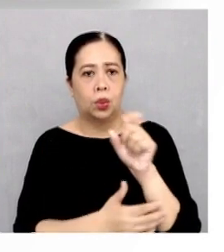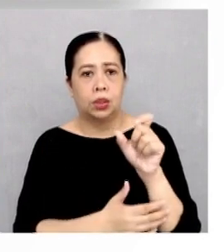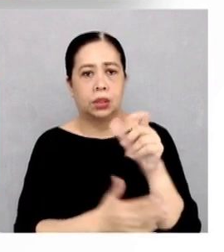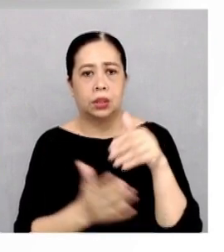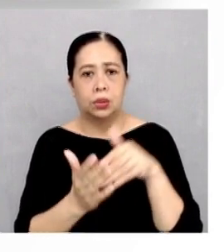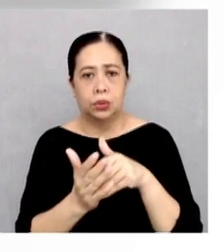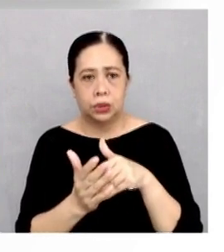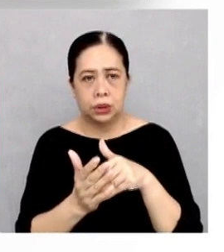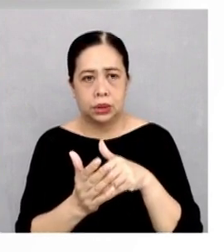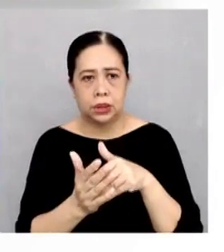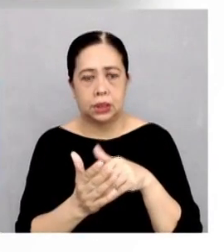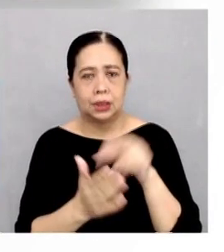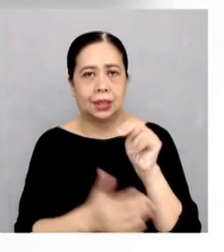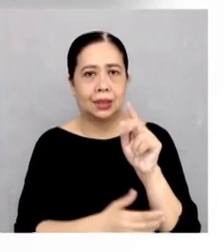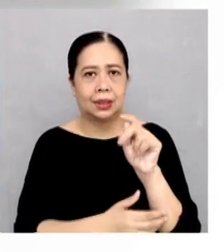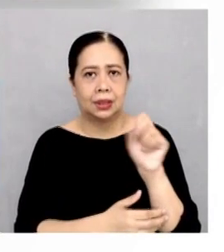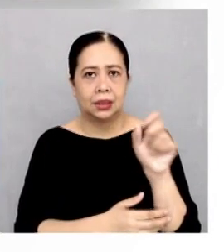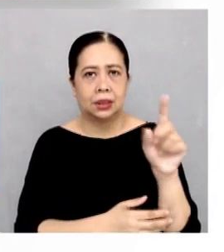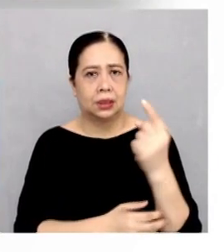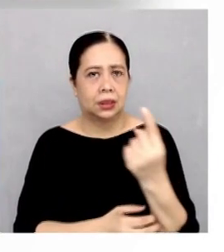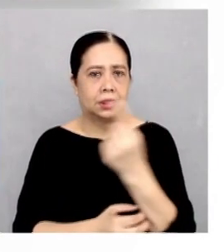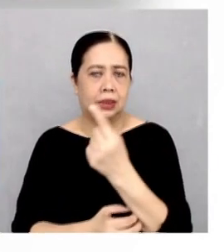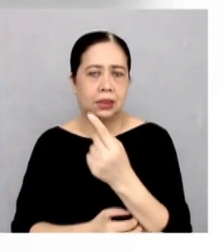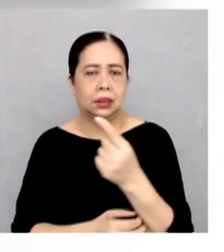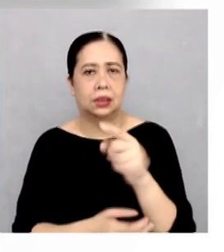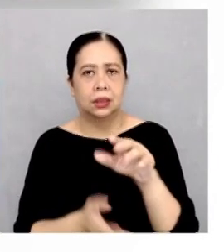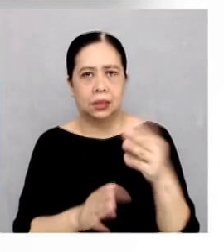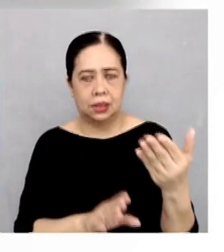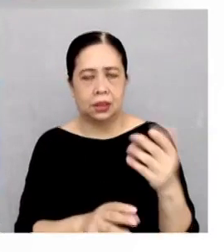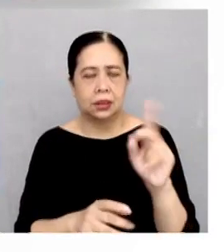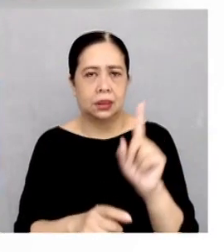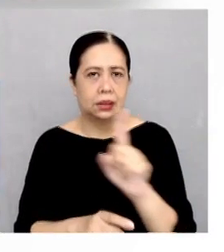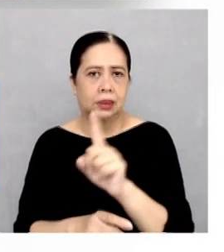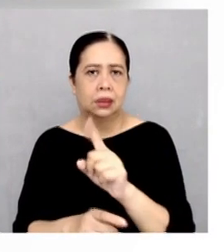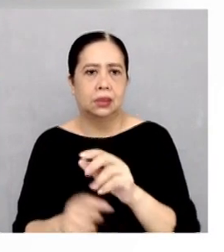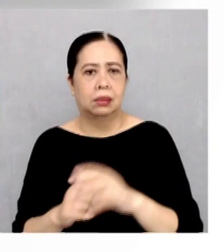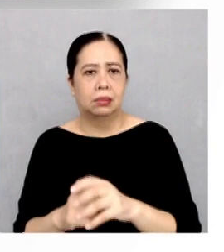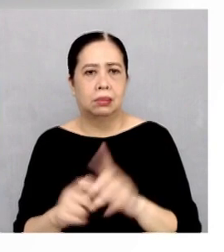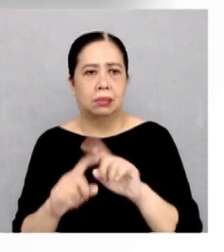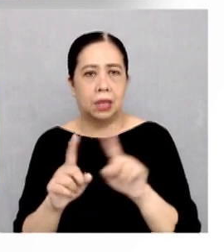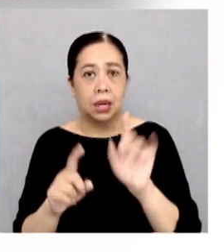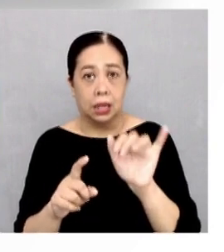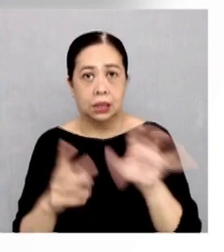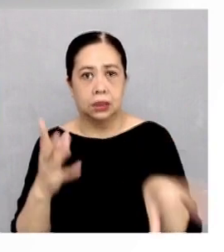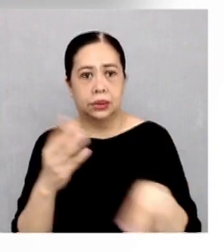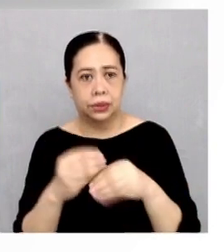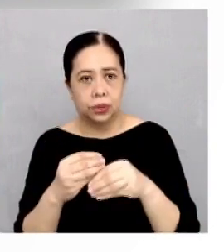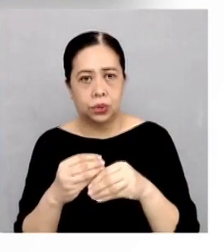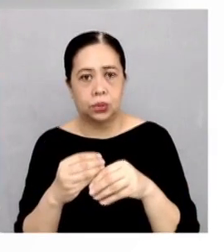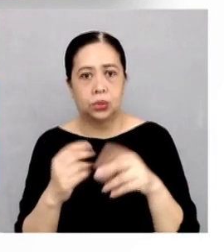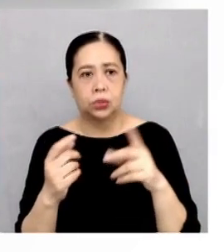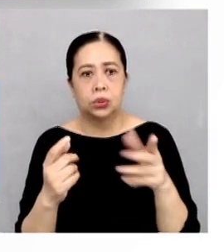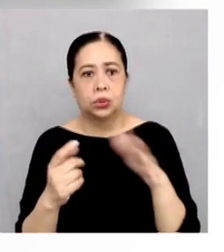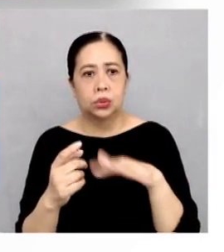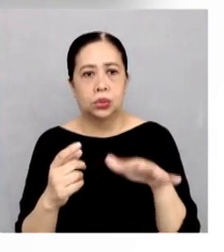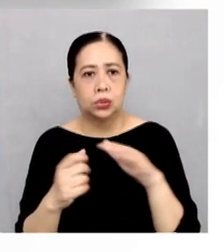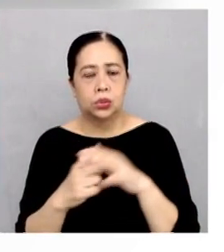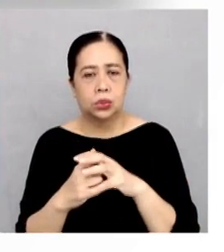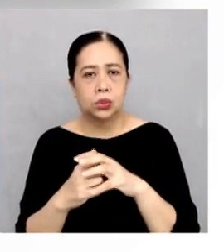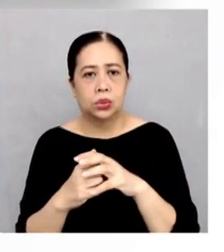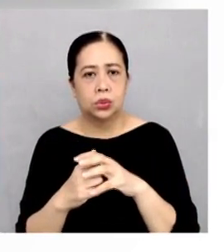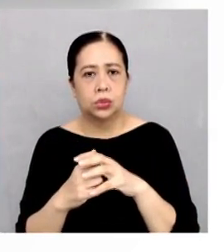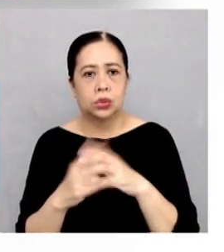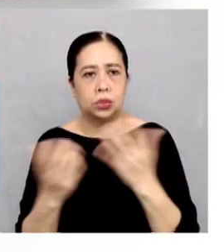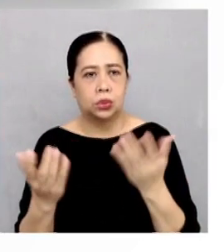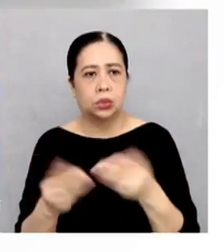100,000 NTD every casualty. Opo. But that is in addition doon sa proceed